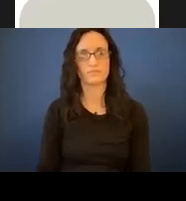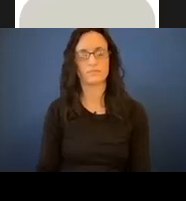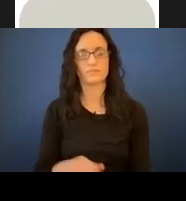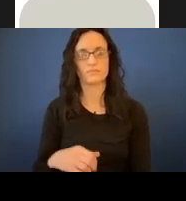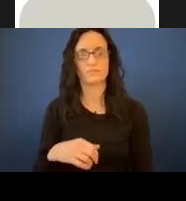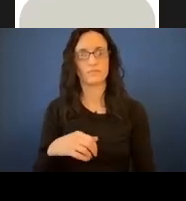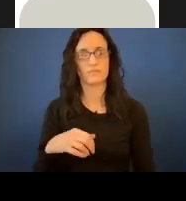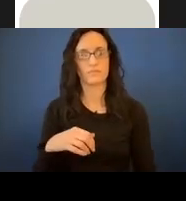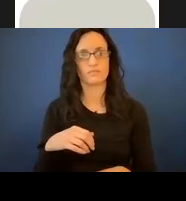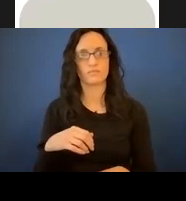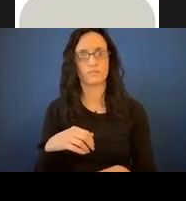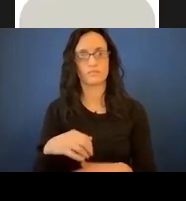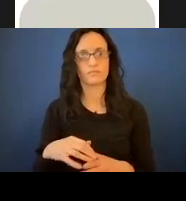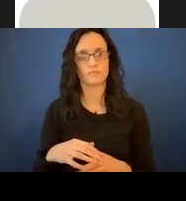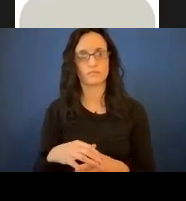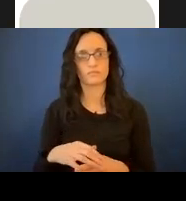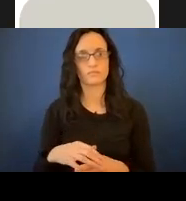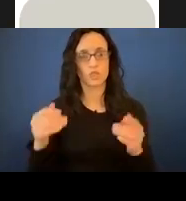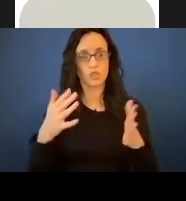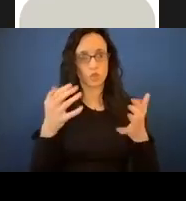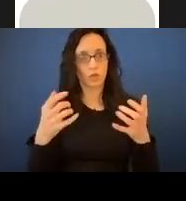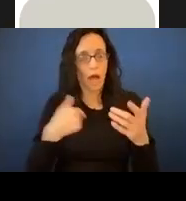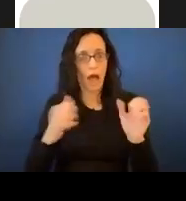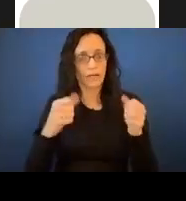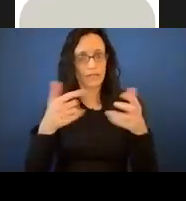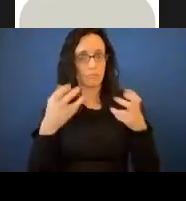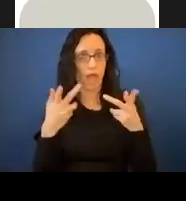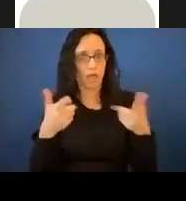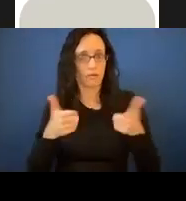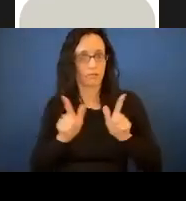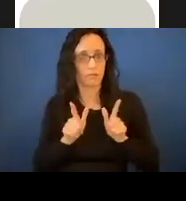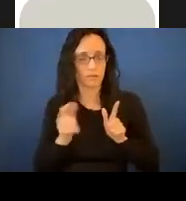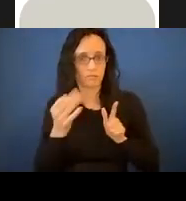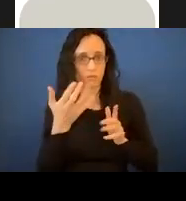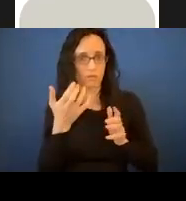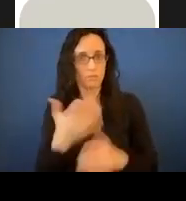Rachel Meiselman, please unmute yourself.